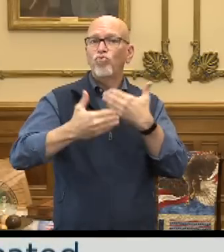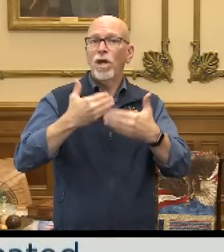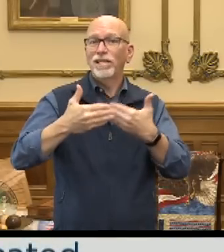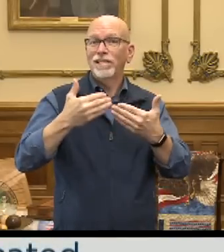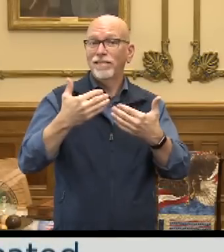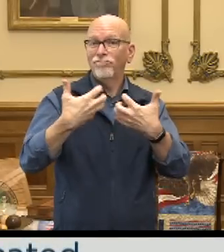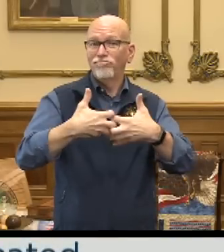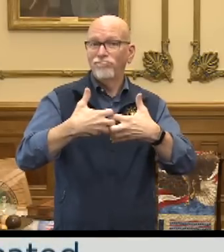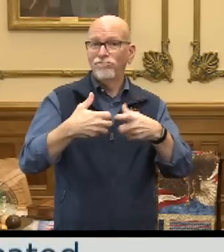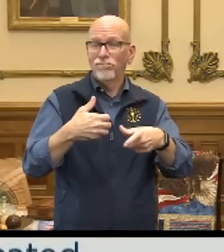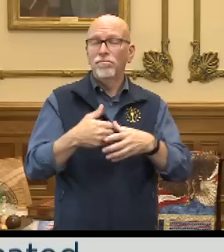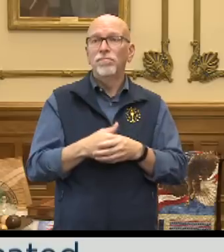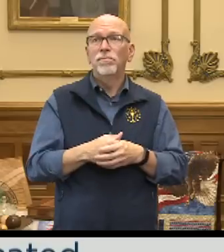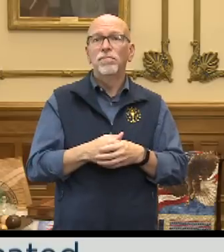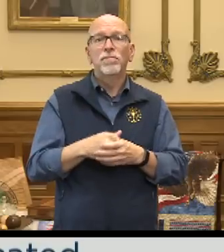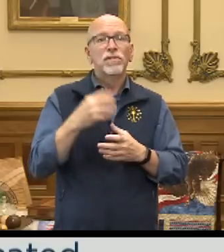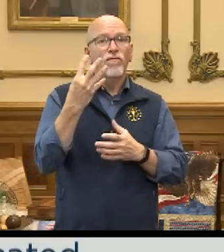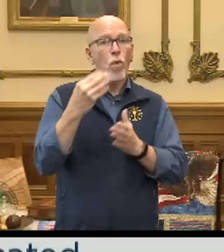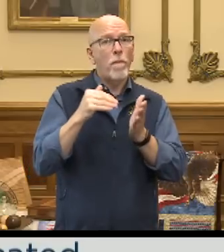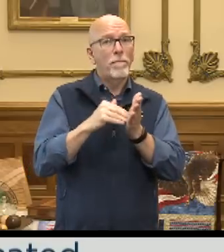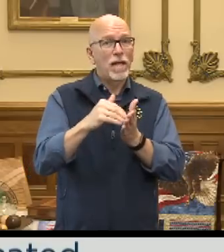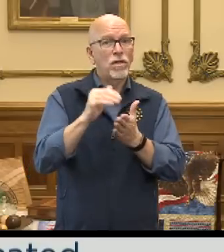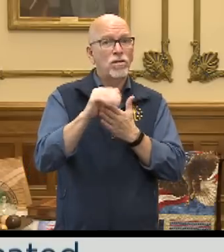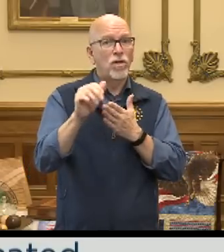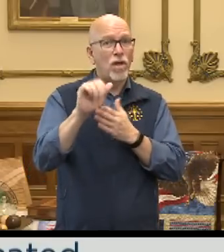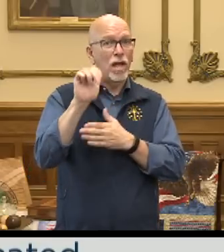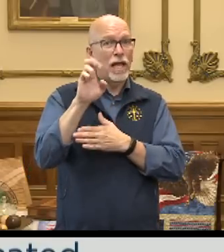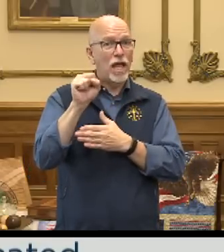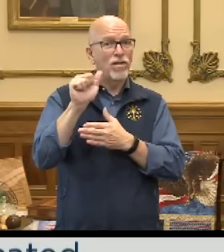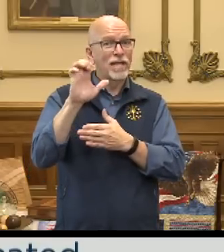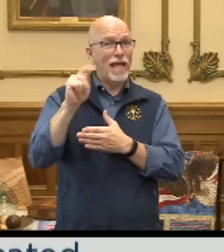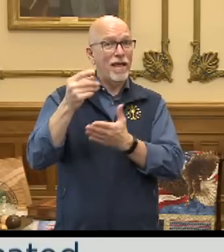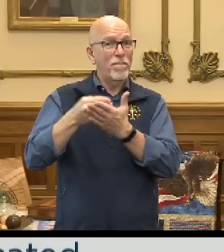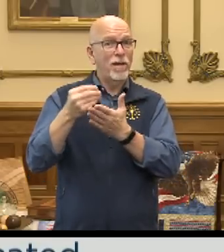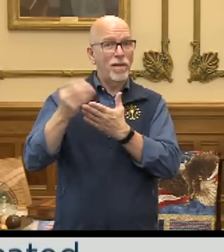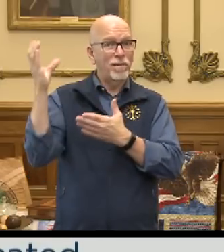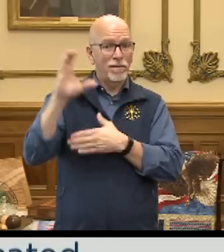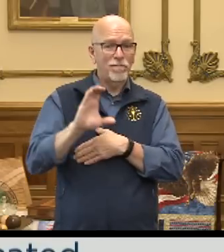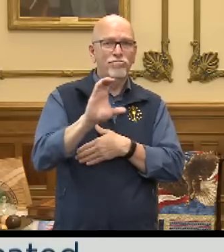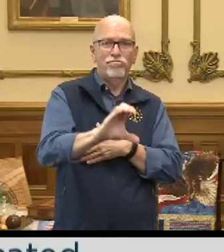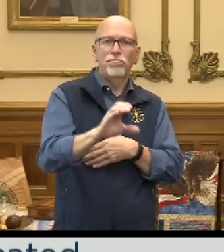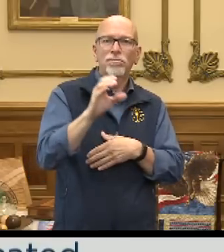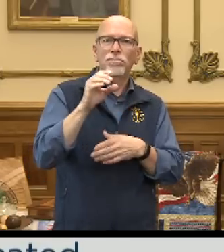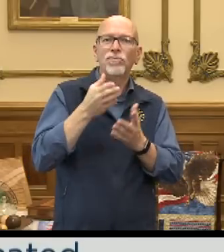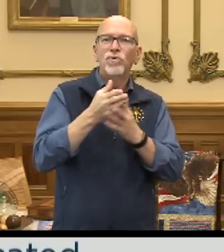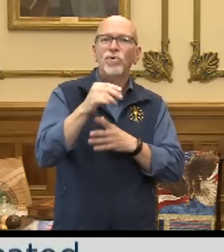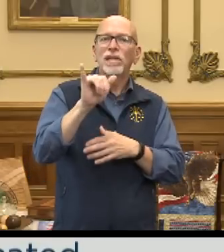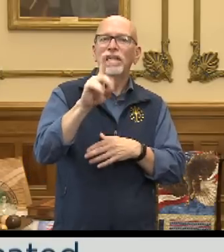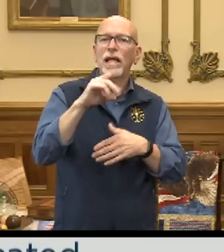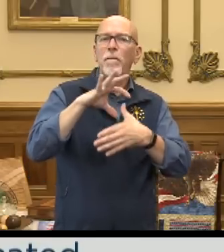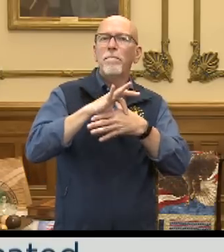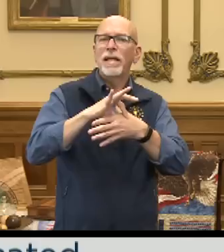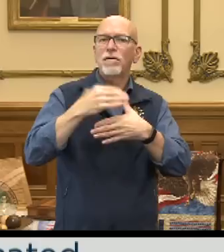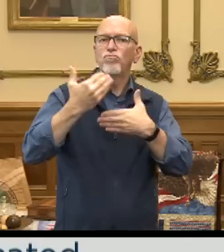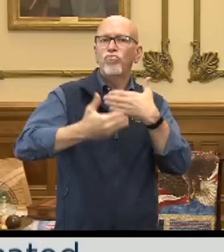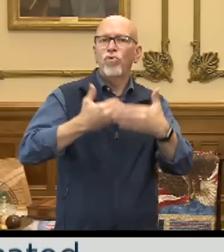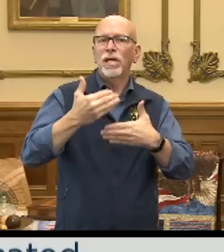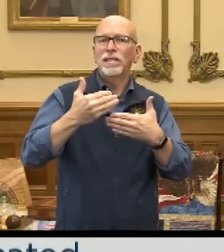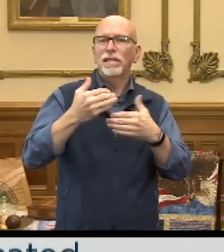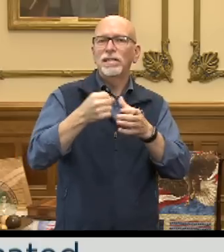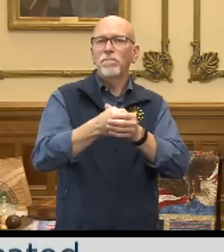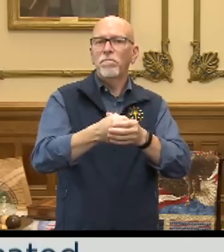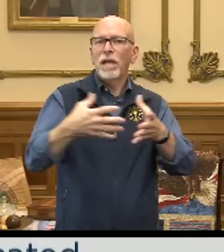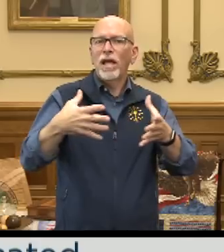facilities. $4 million in CARES Act funding has been allocated to the Indiana Meat Processing Expansion